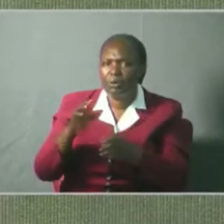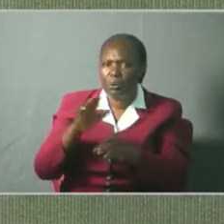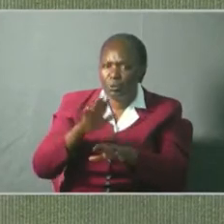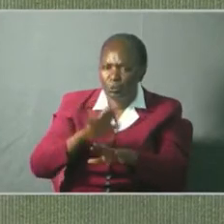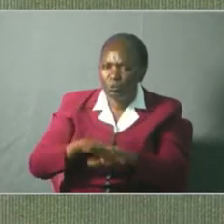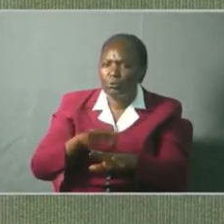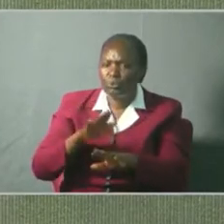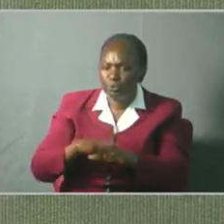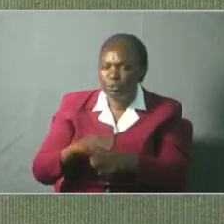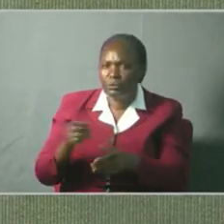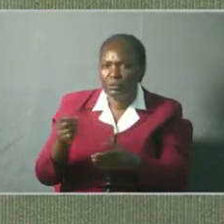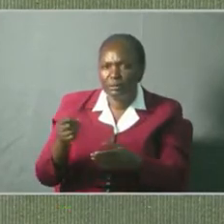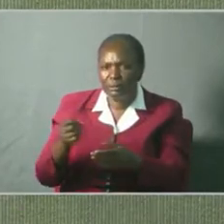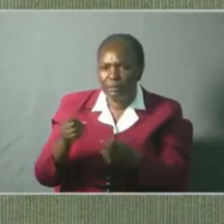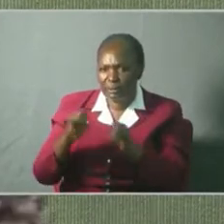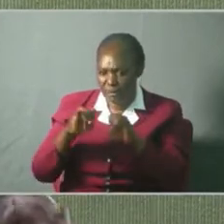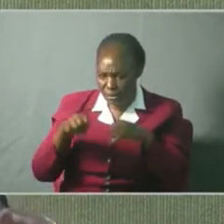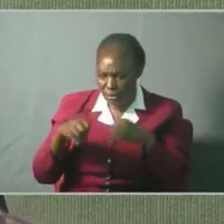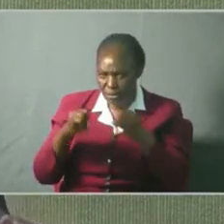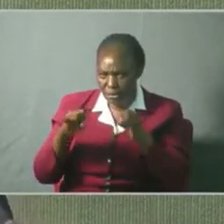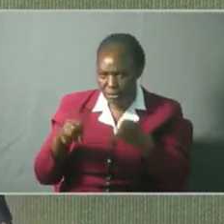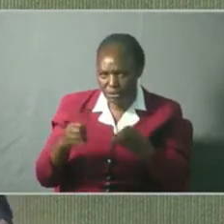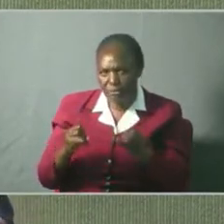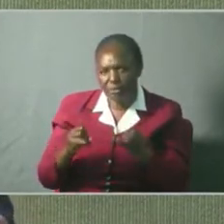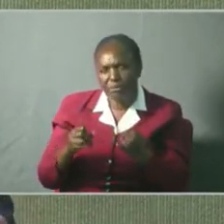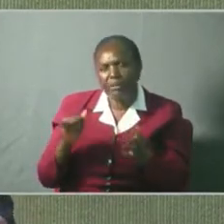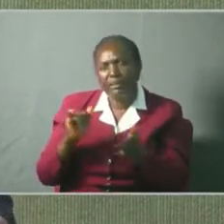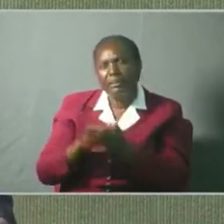us. Anyone in the testimony?